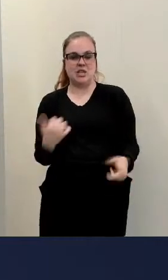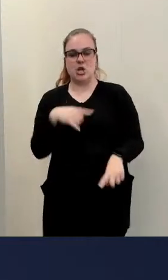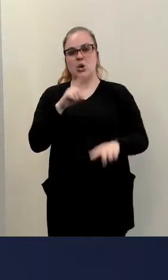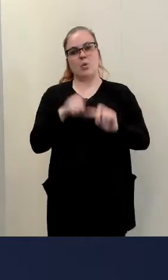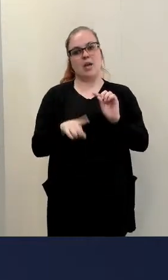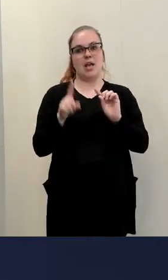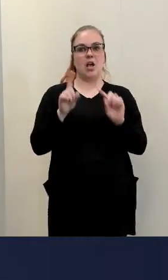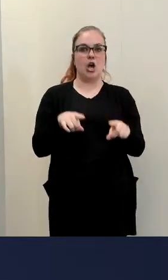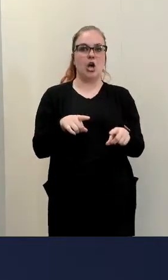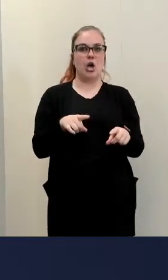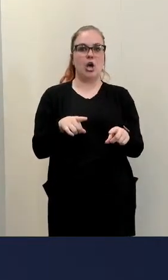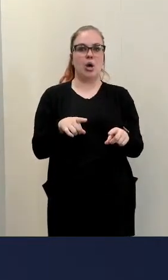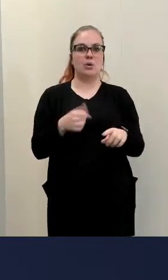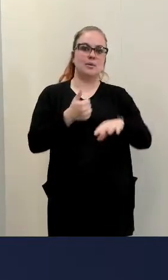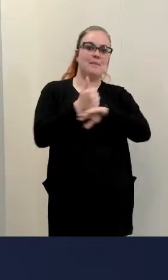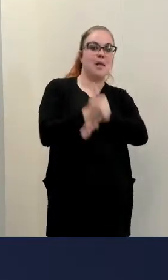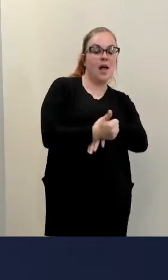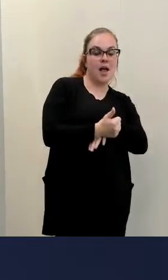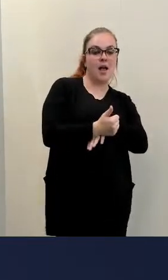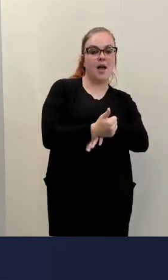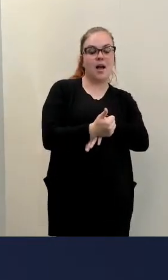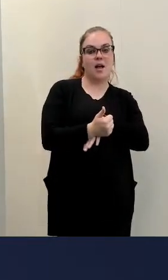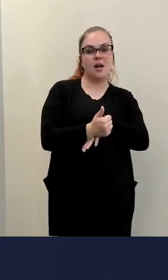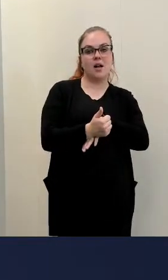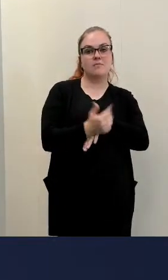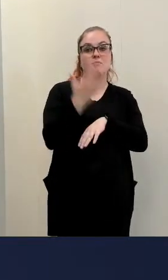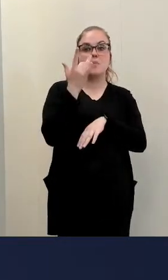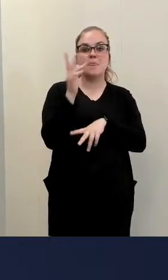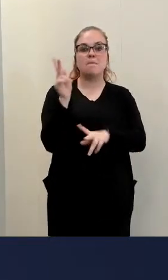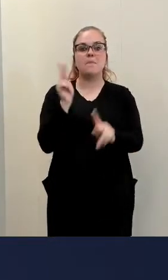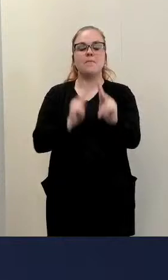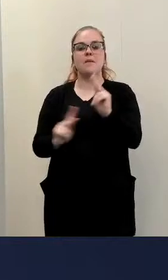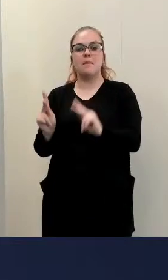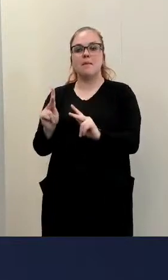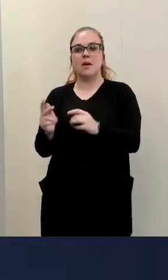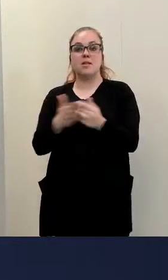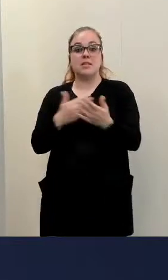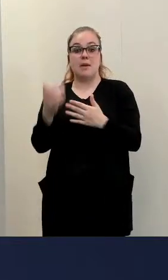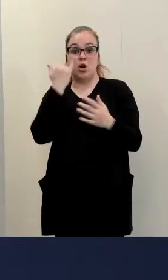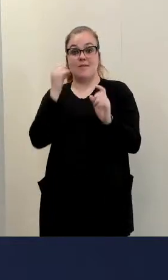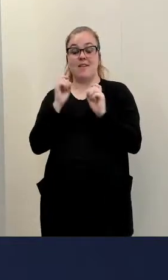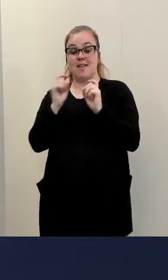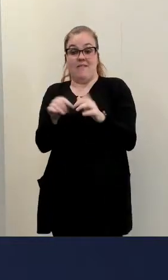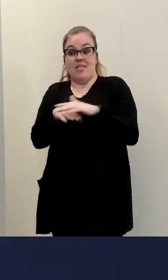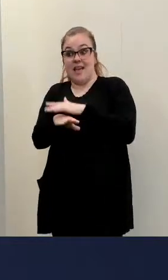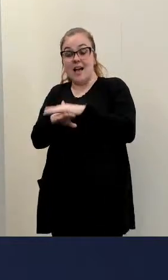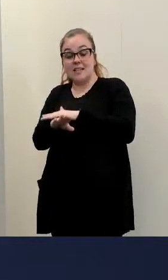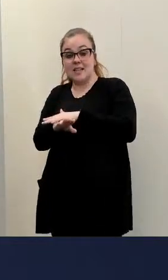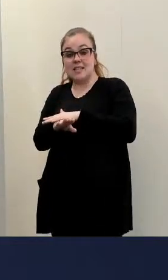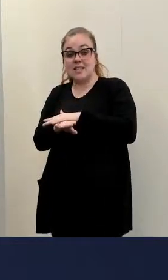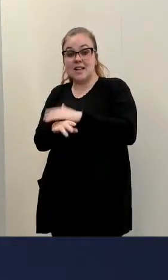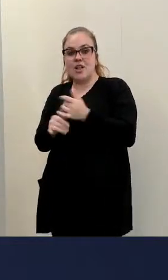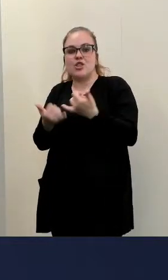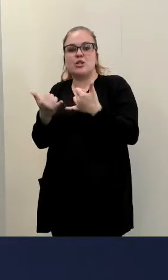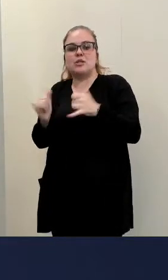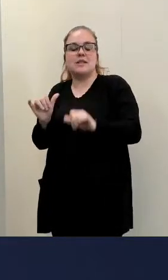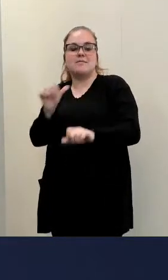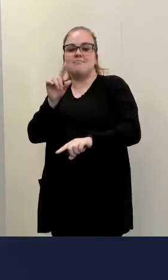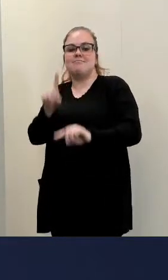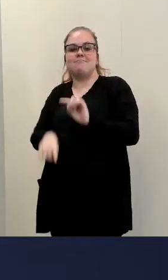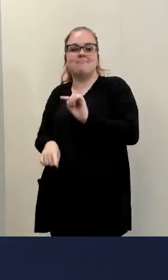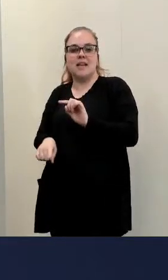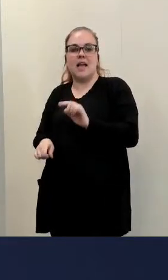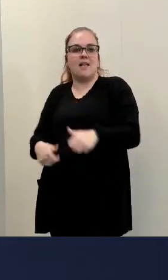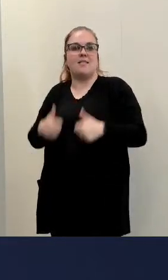can't go to a blaming space and place because people, even if given the access, still aren't able